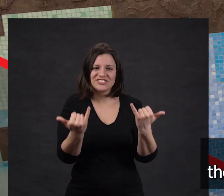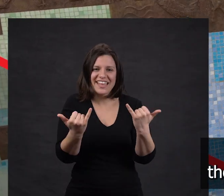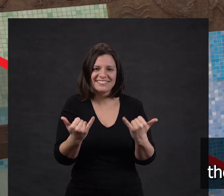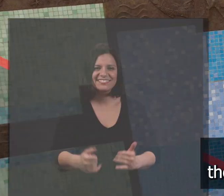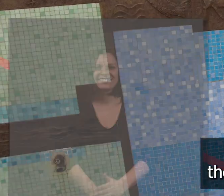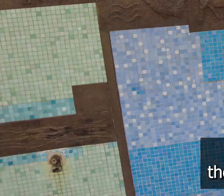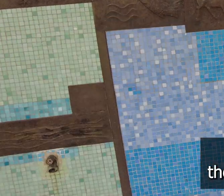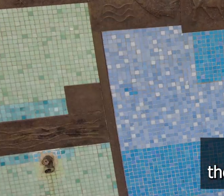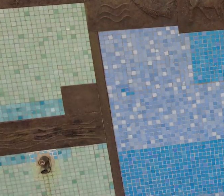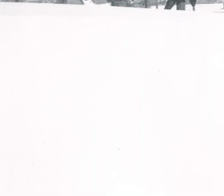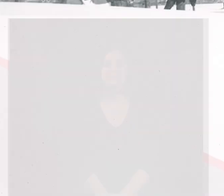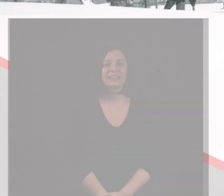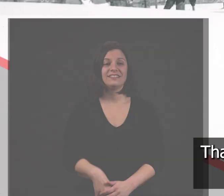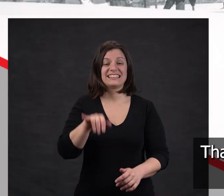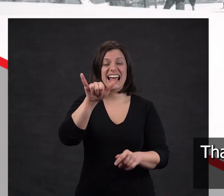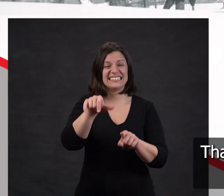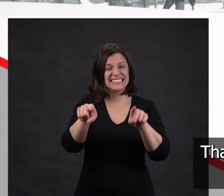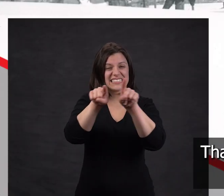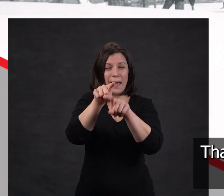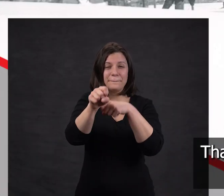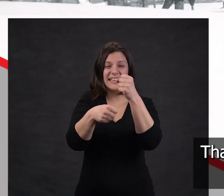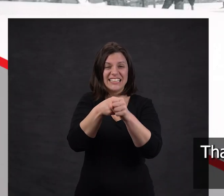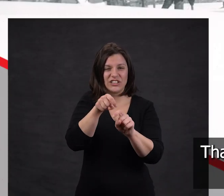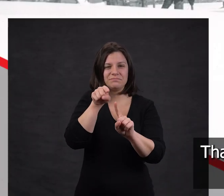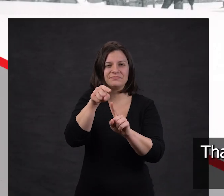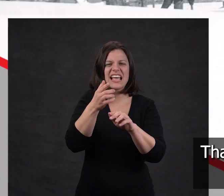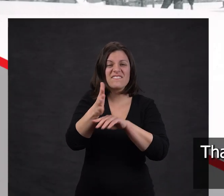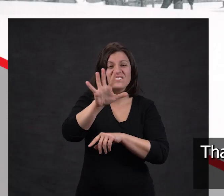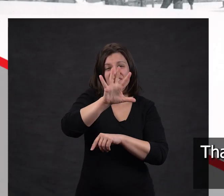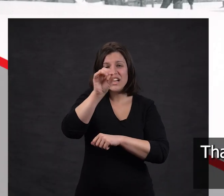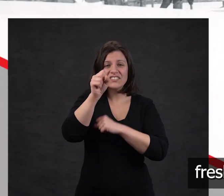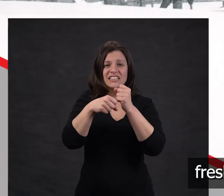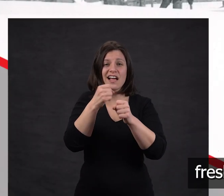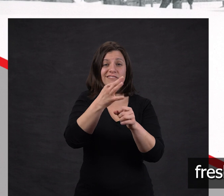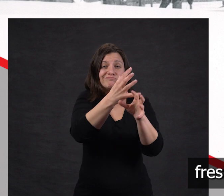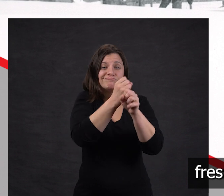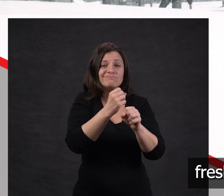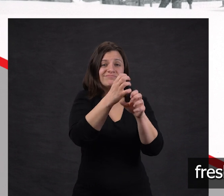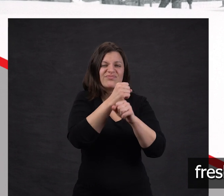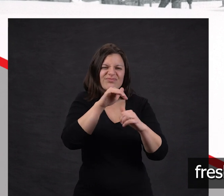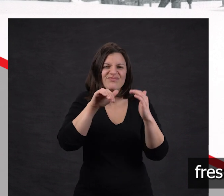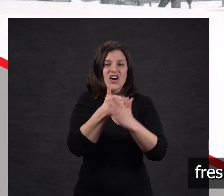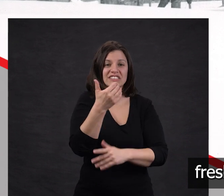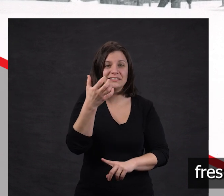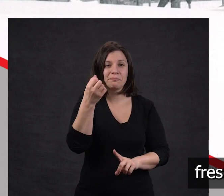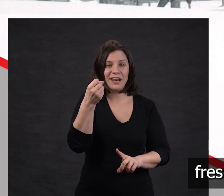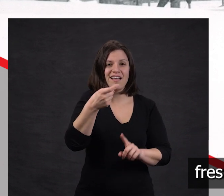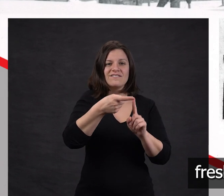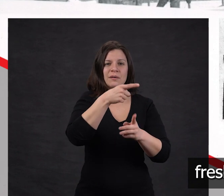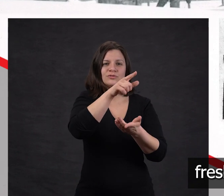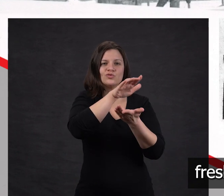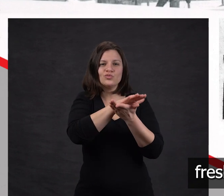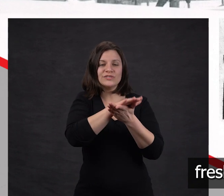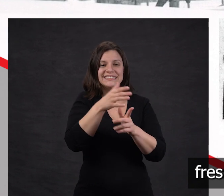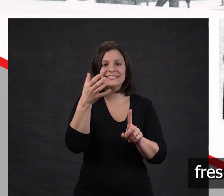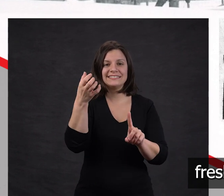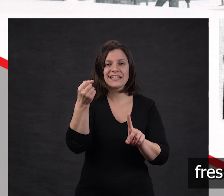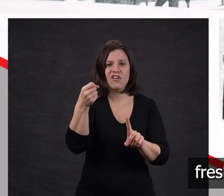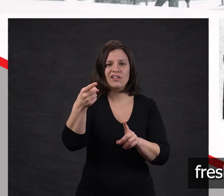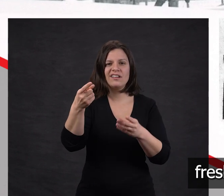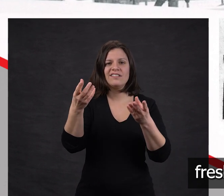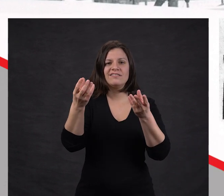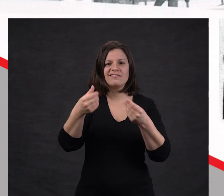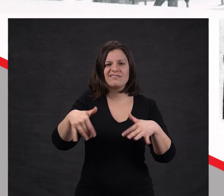stand outside at a dairy. That same year, after 50 years of receiving fresh milk from the school dairy,